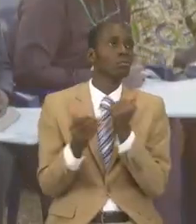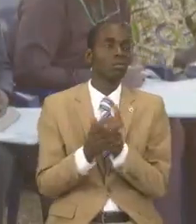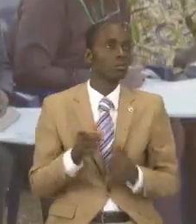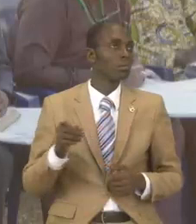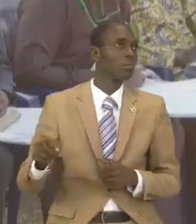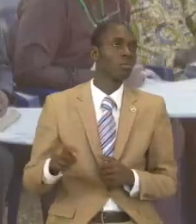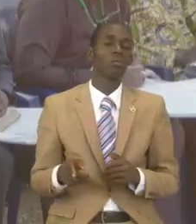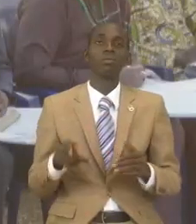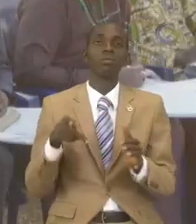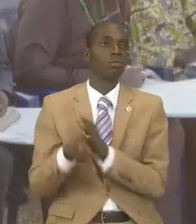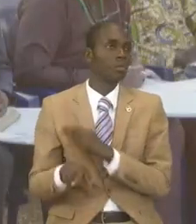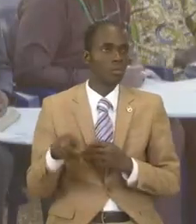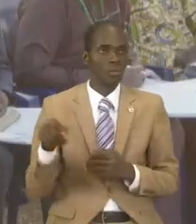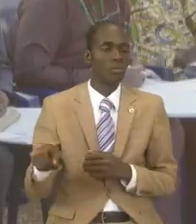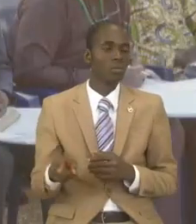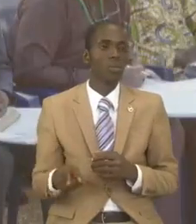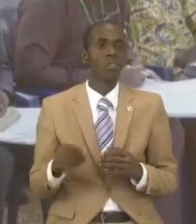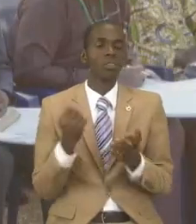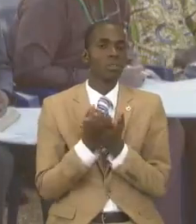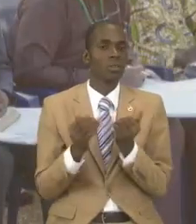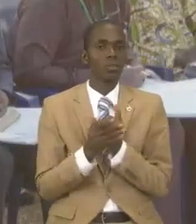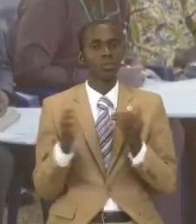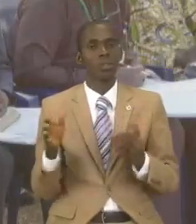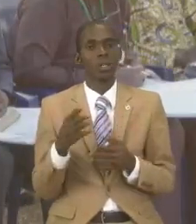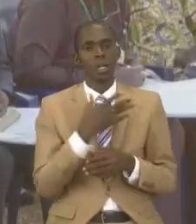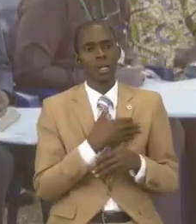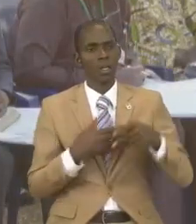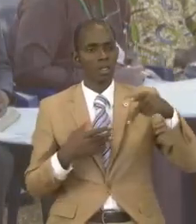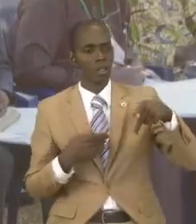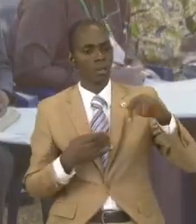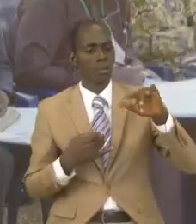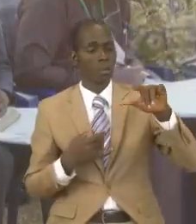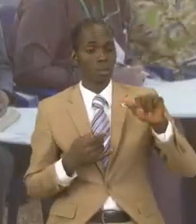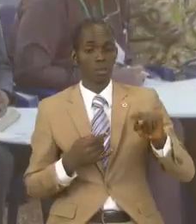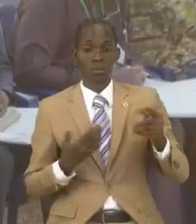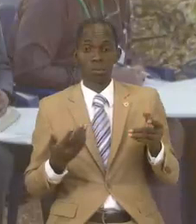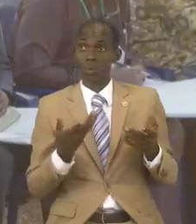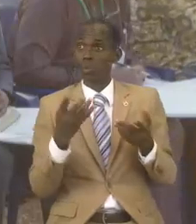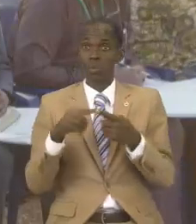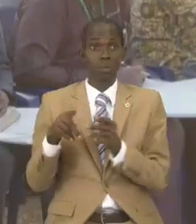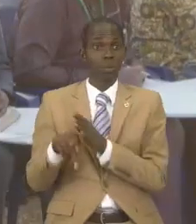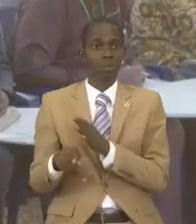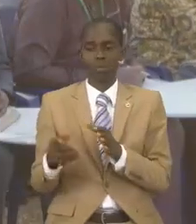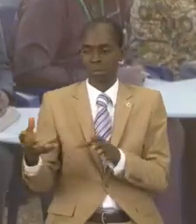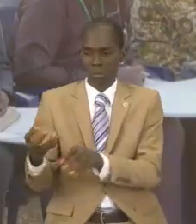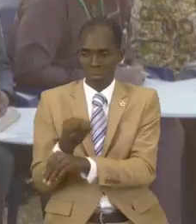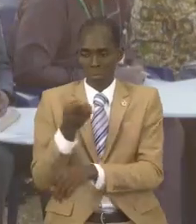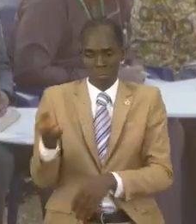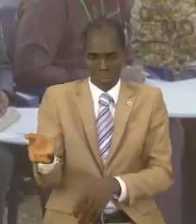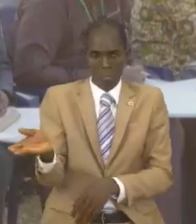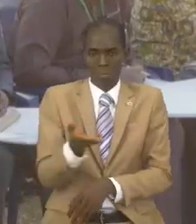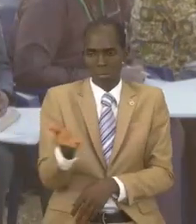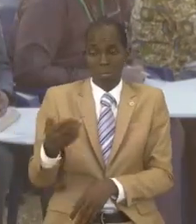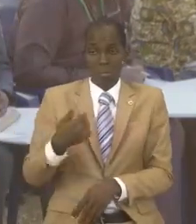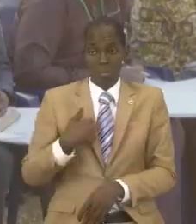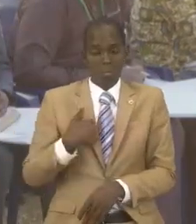him. Pilate says unto them, take ye him and crucify him, for I, as for myself,